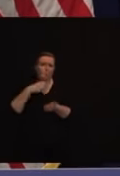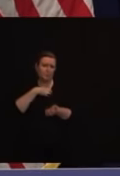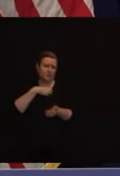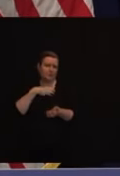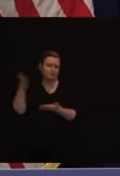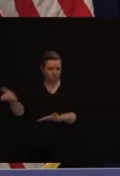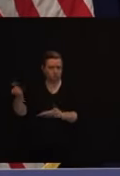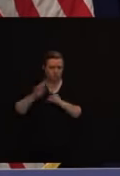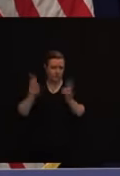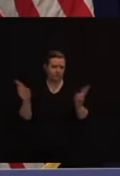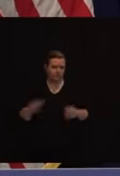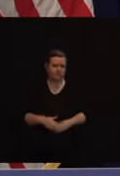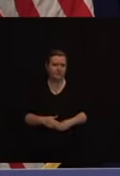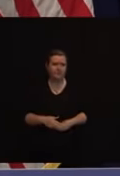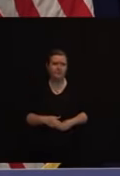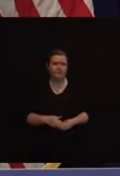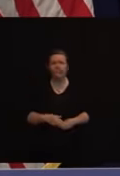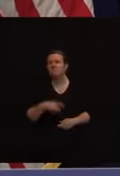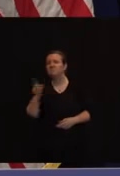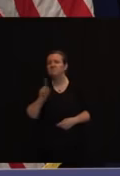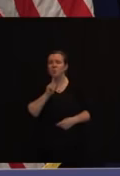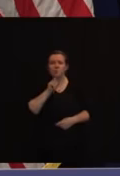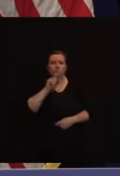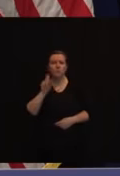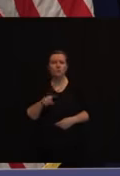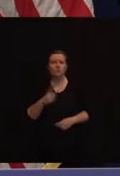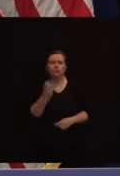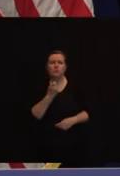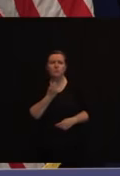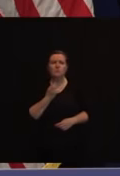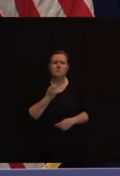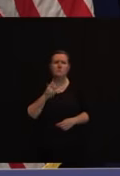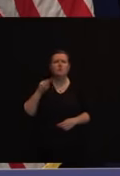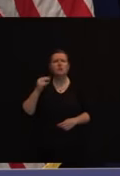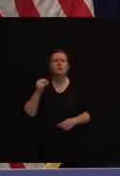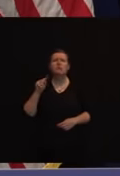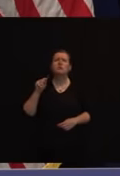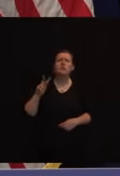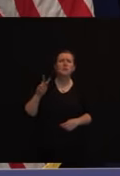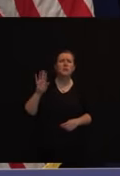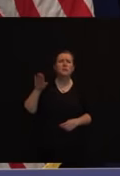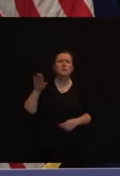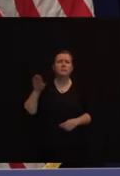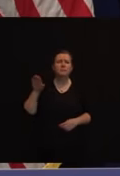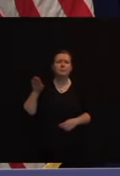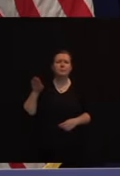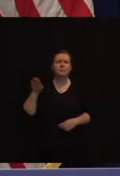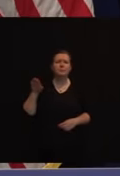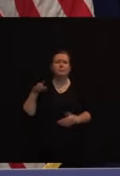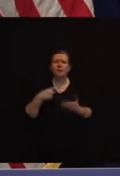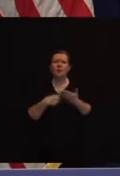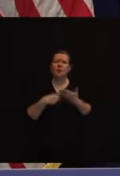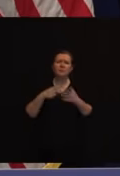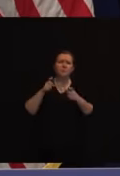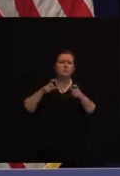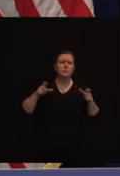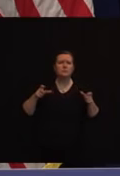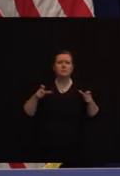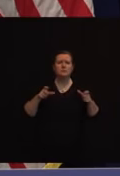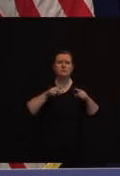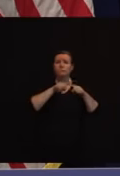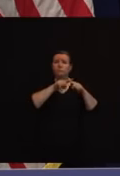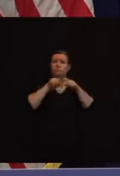Governor, NJTV did a piece a month ago about people who were waiting to receive their unemployment benefits. These people tell us they're still waiting